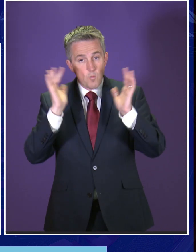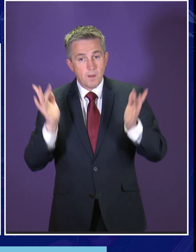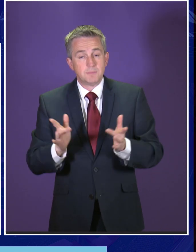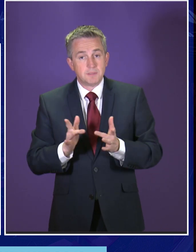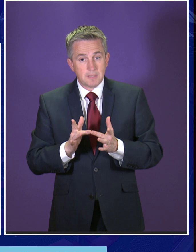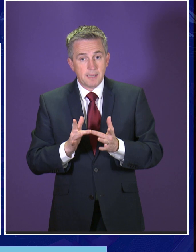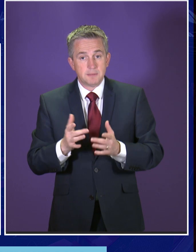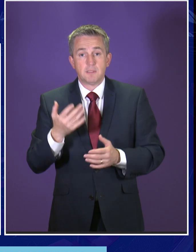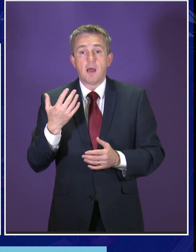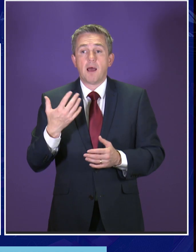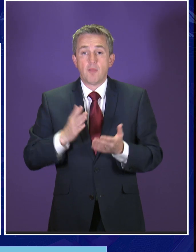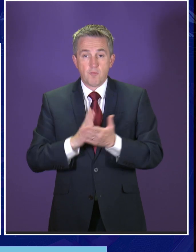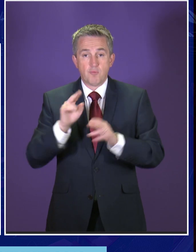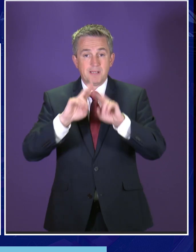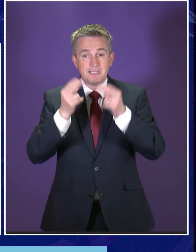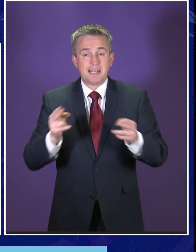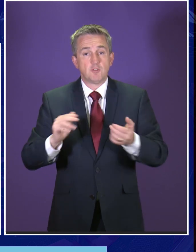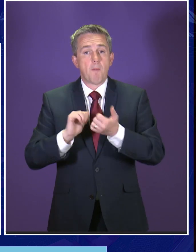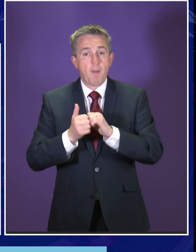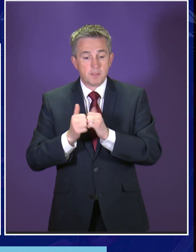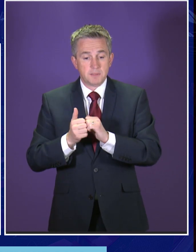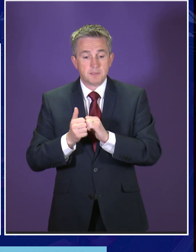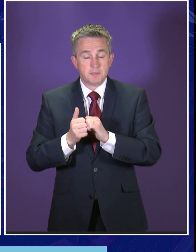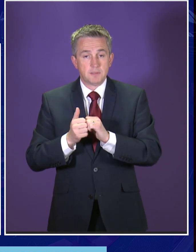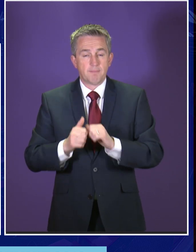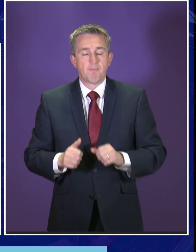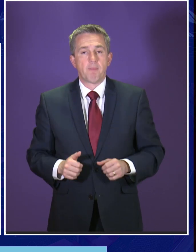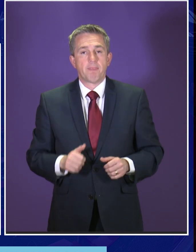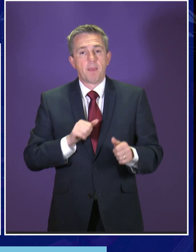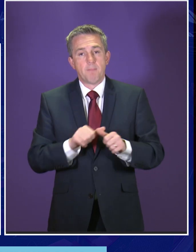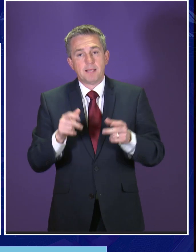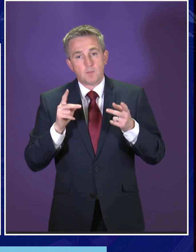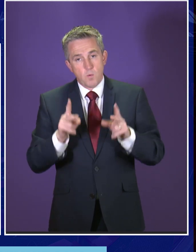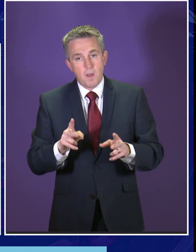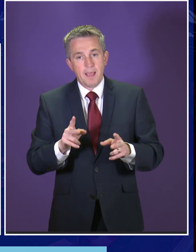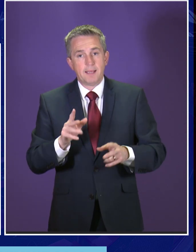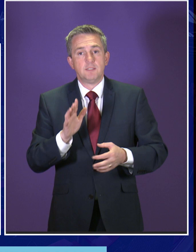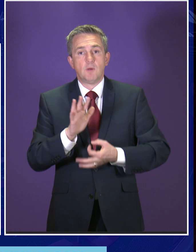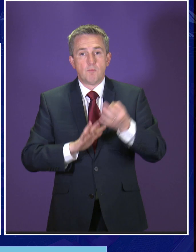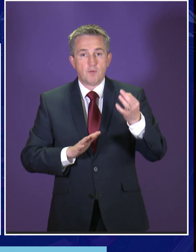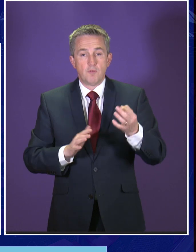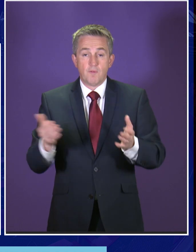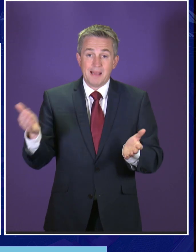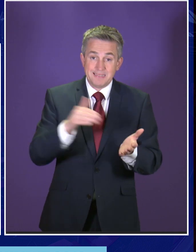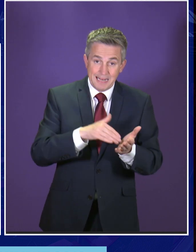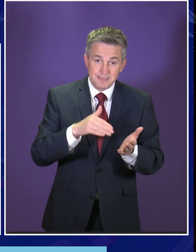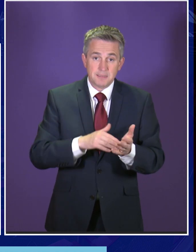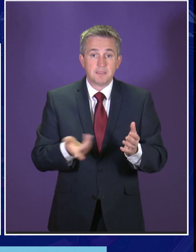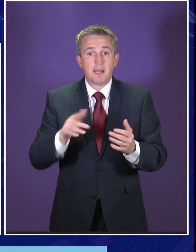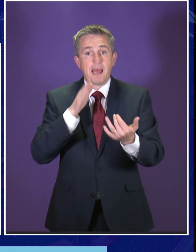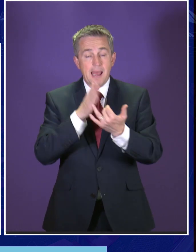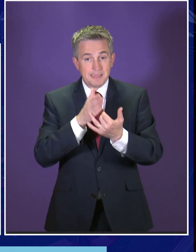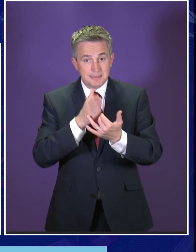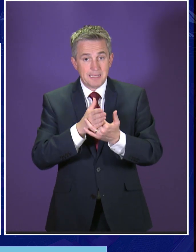and international partners. The best practices in improving attendance and accessibility for both members